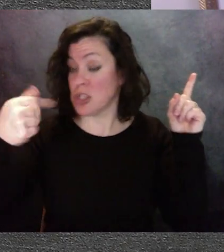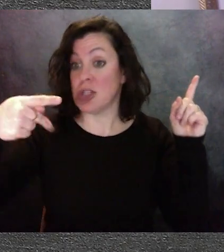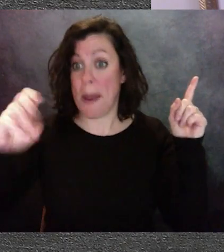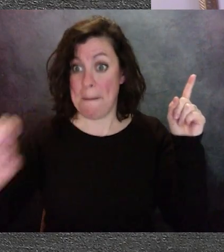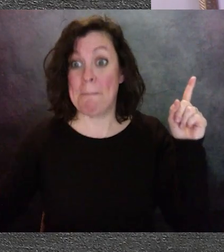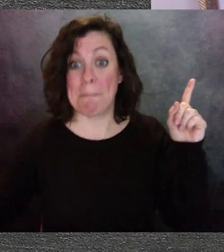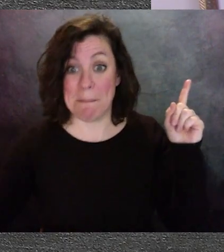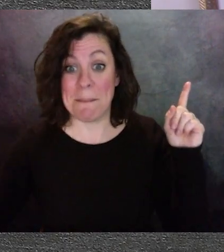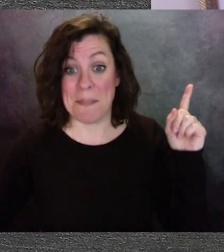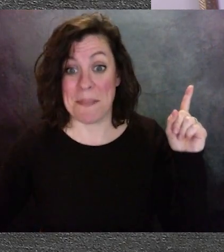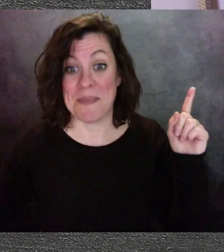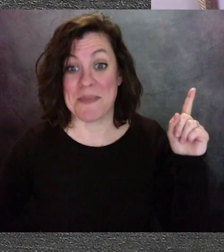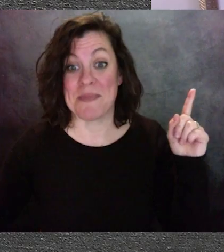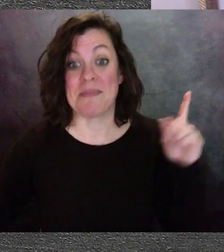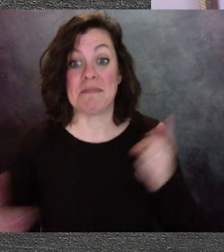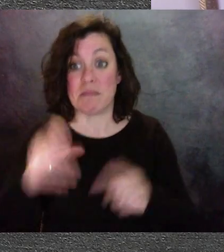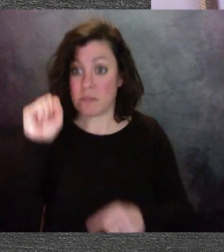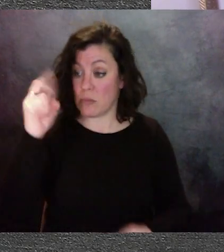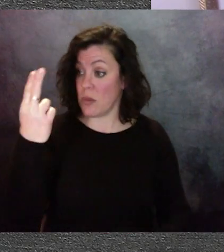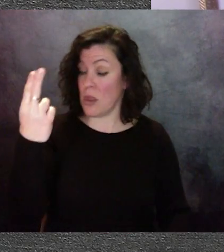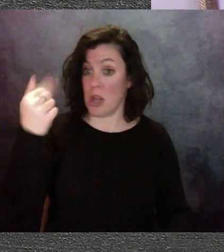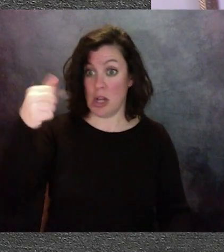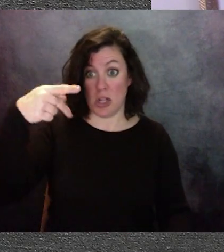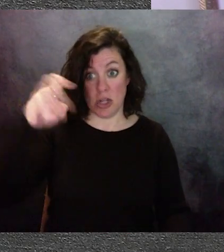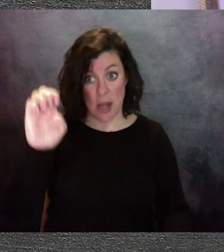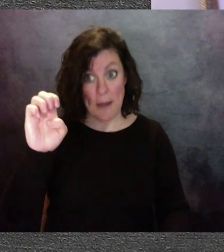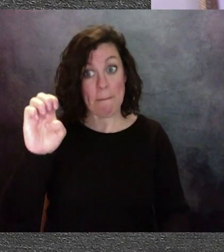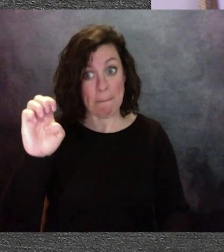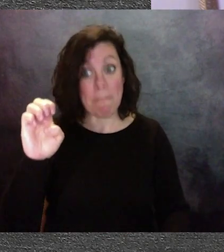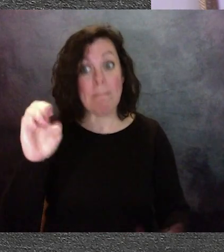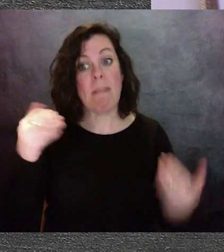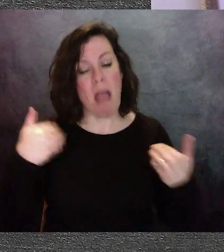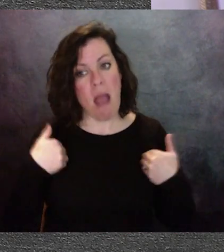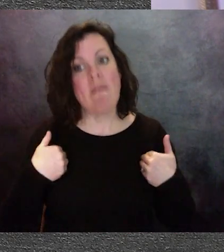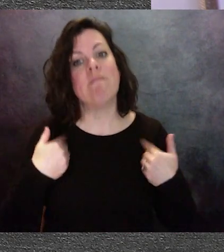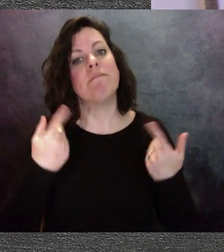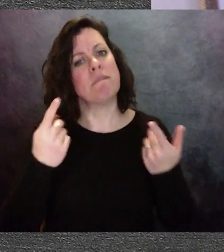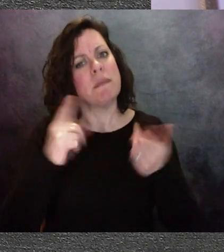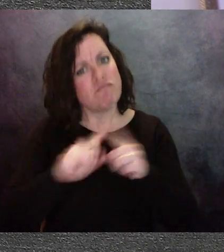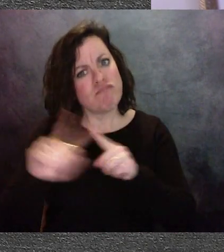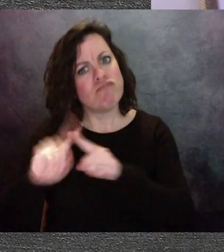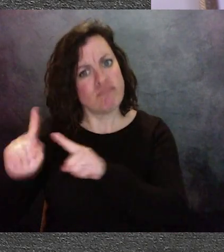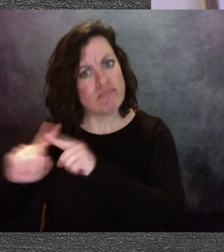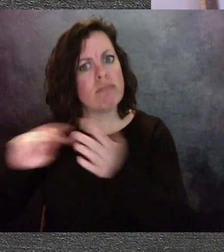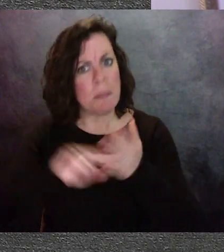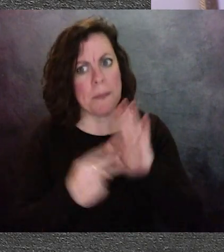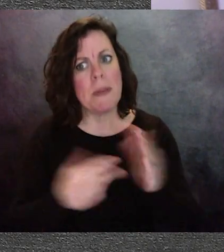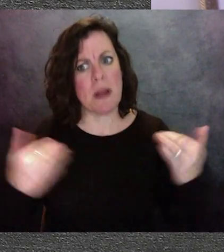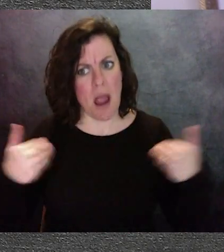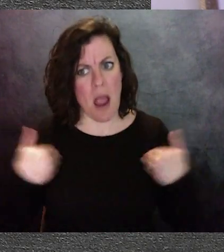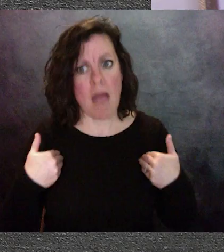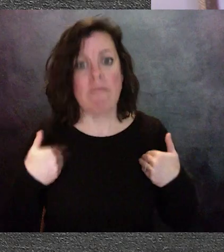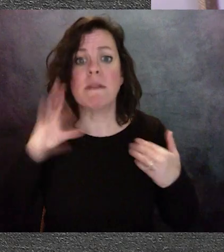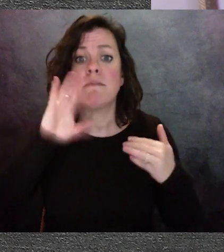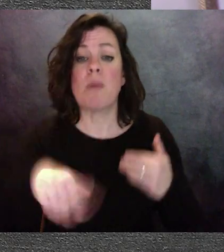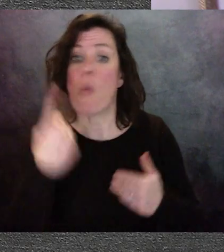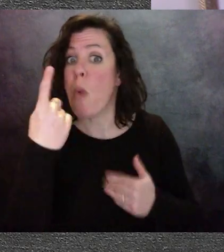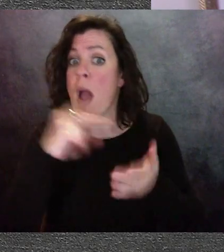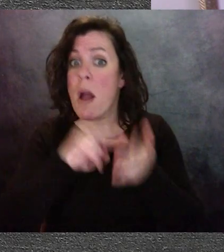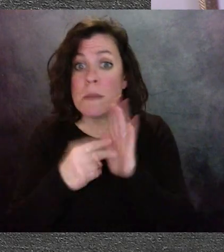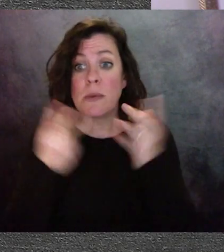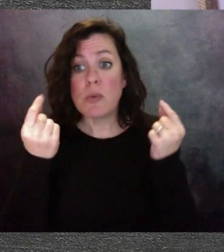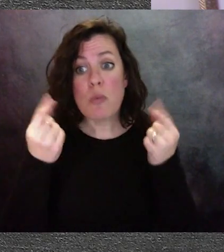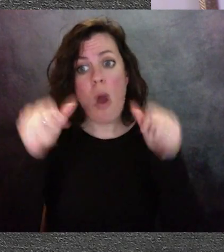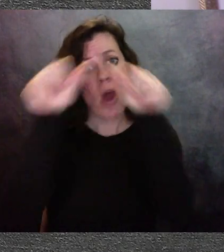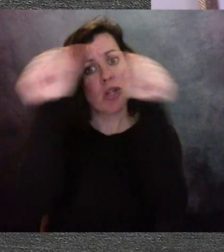first definition or meaning of the word shape is the outline of something. You might recognize some of these basic shapes behind